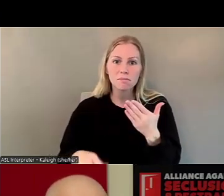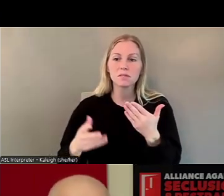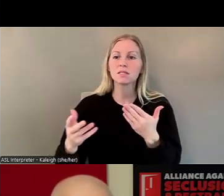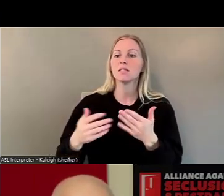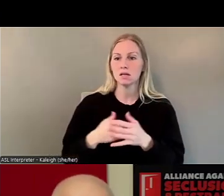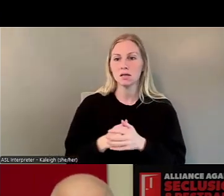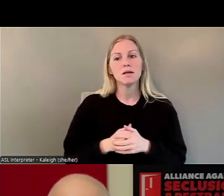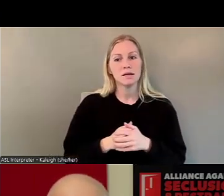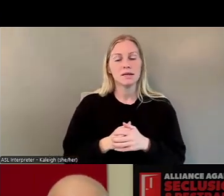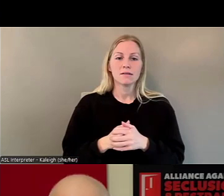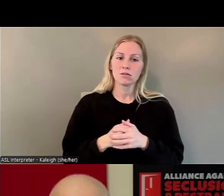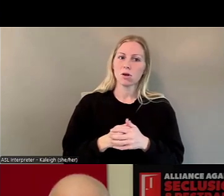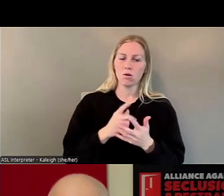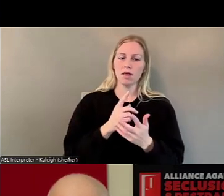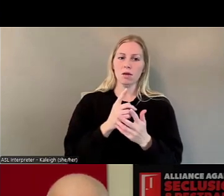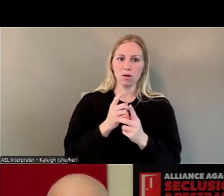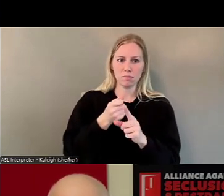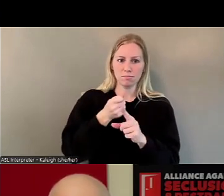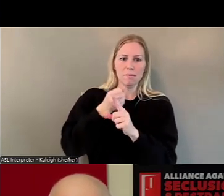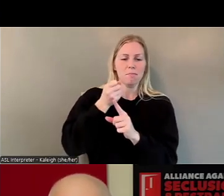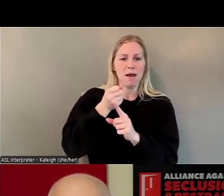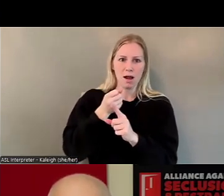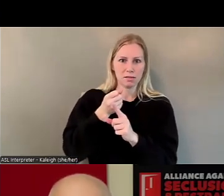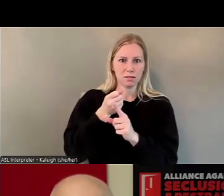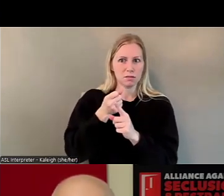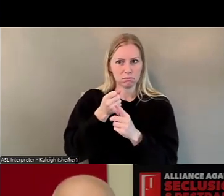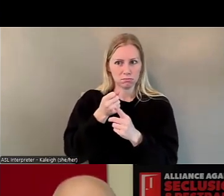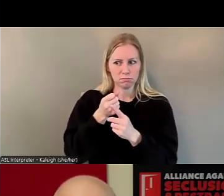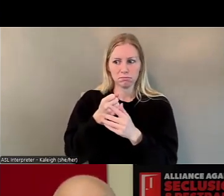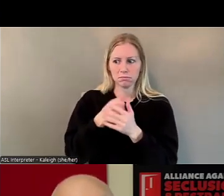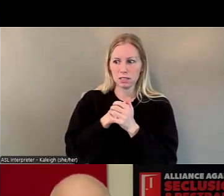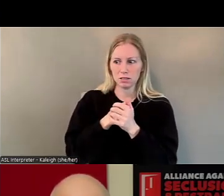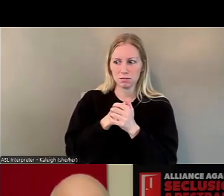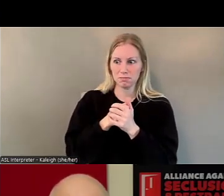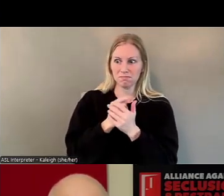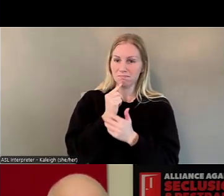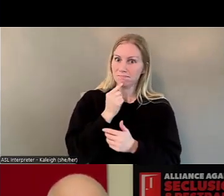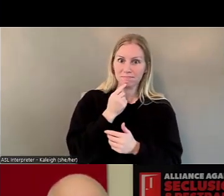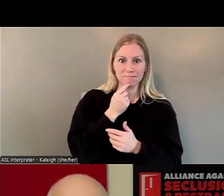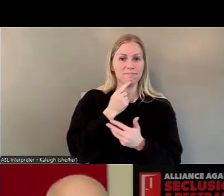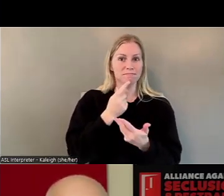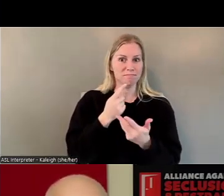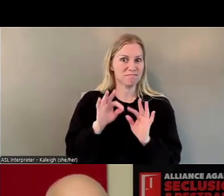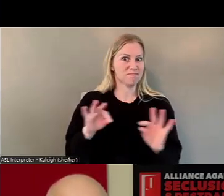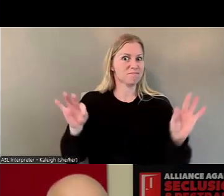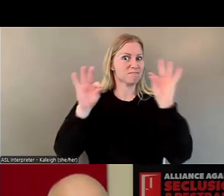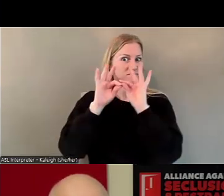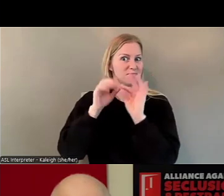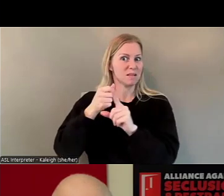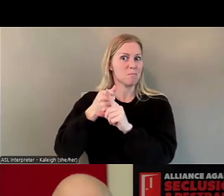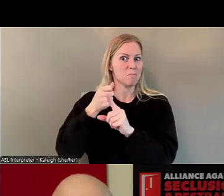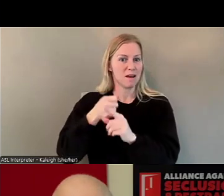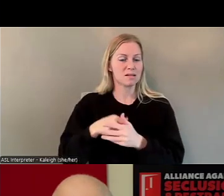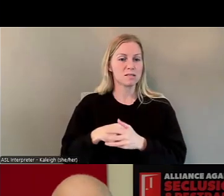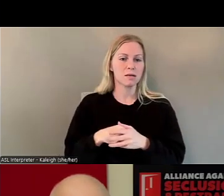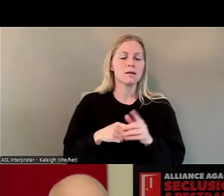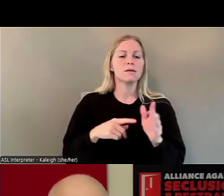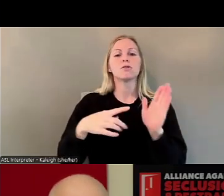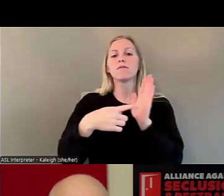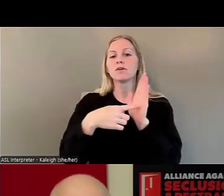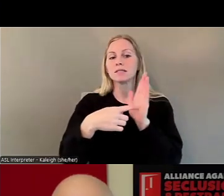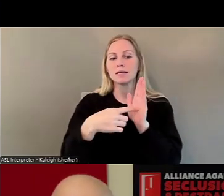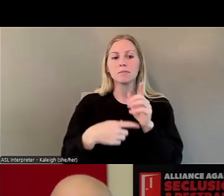kind of impacts that really were significant. So, for example, we found